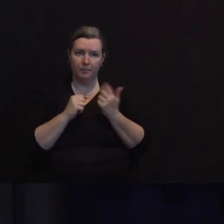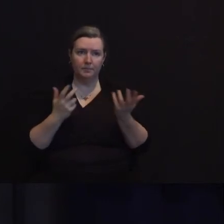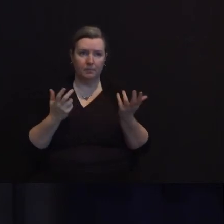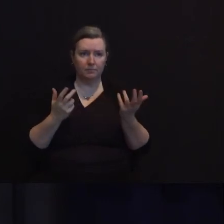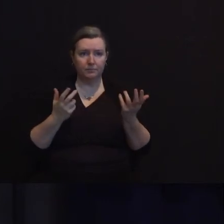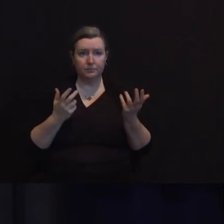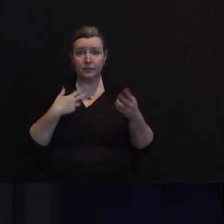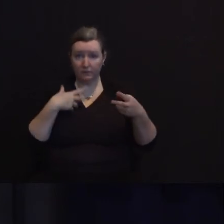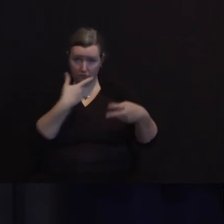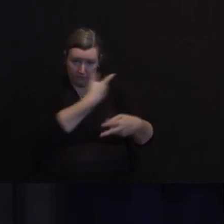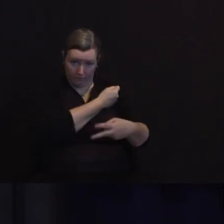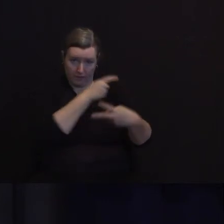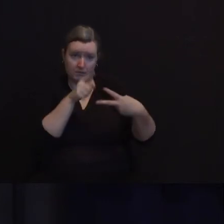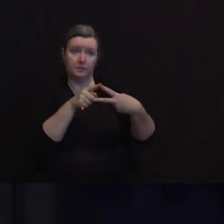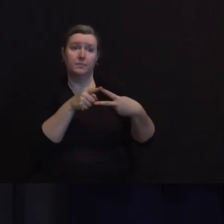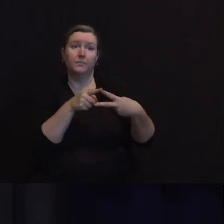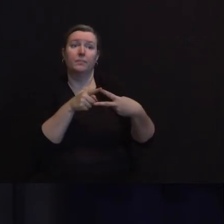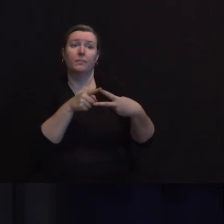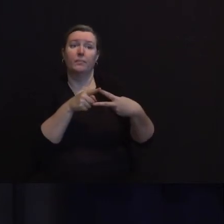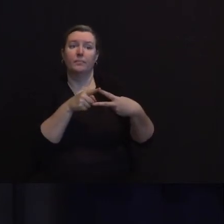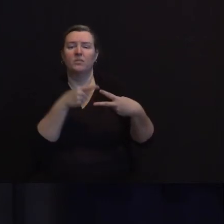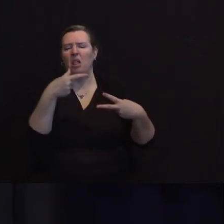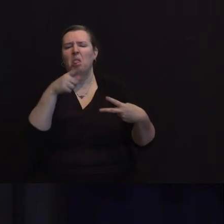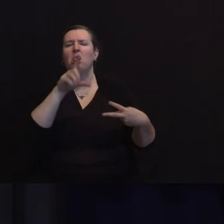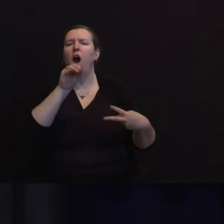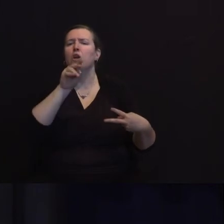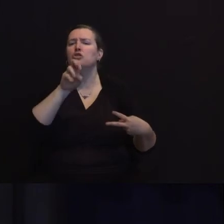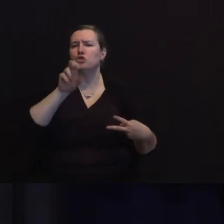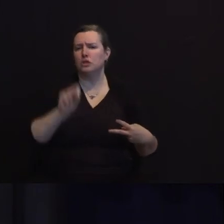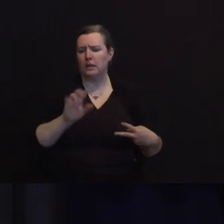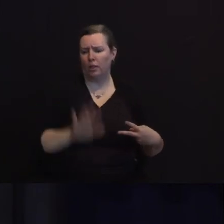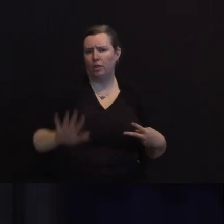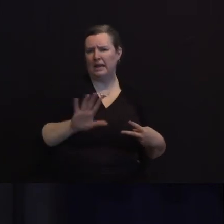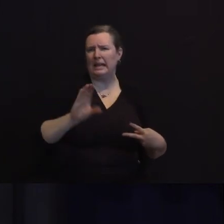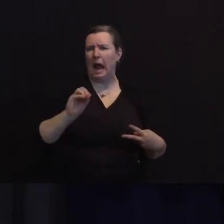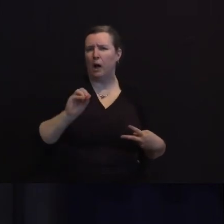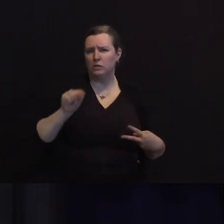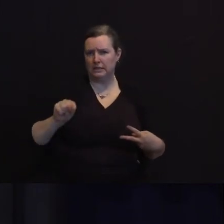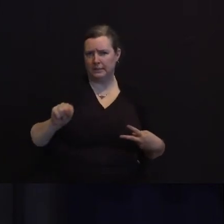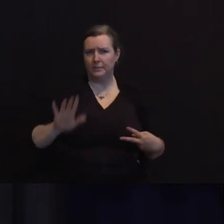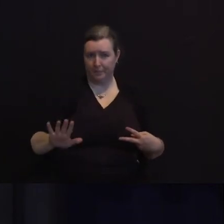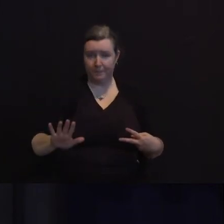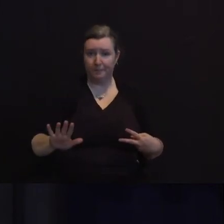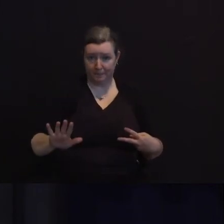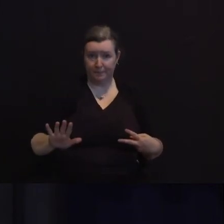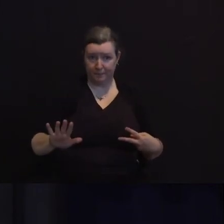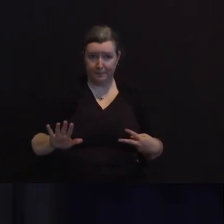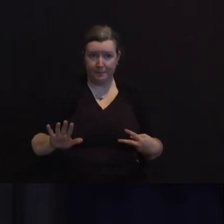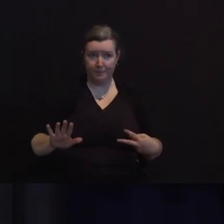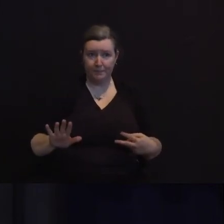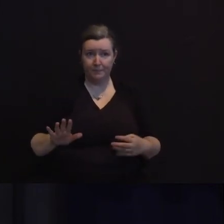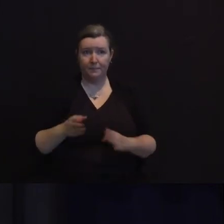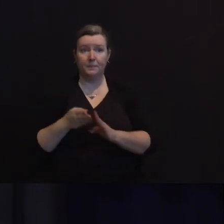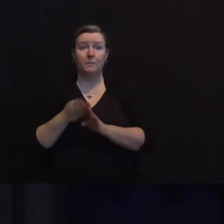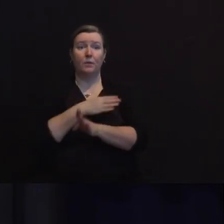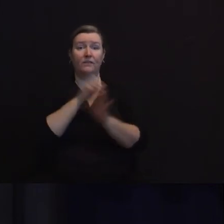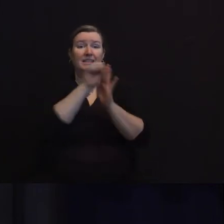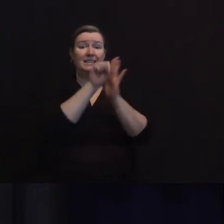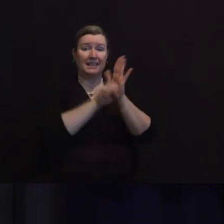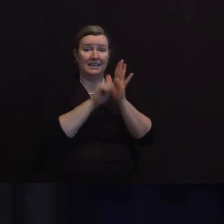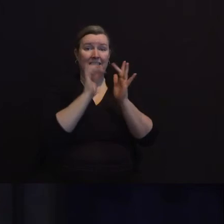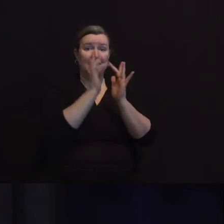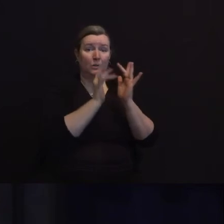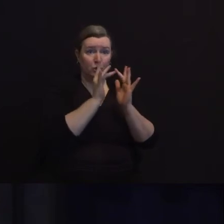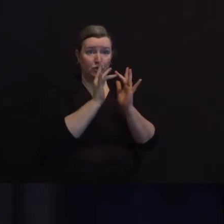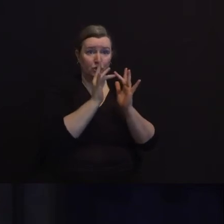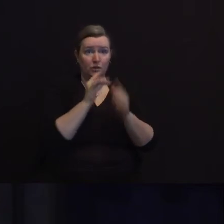Gloucester County megasite before they brought up the state scheduling system, you will be contacted directly